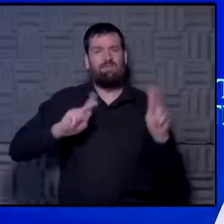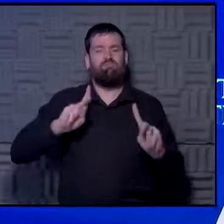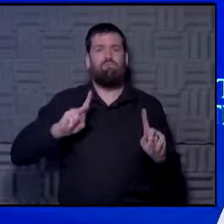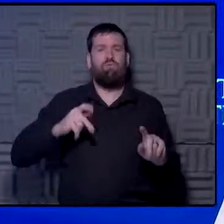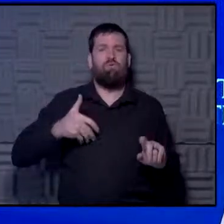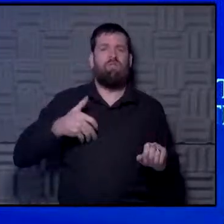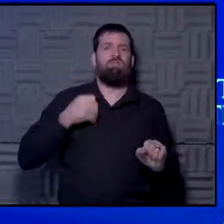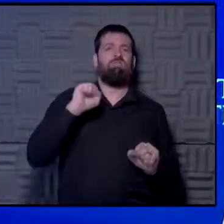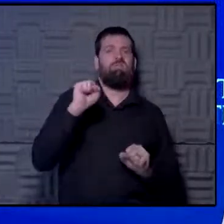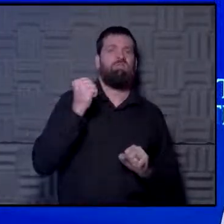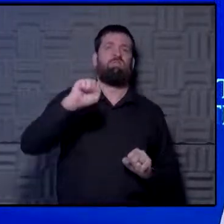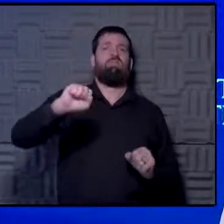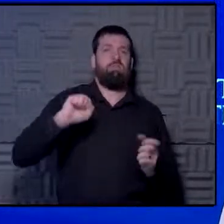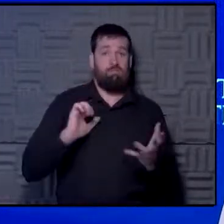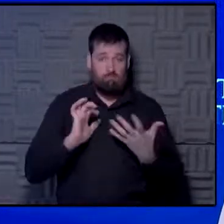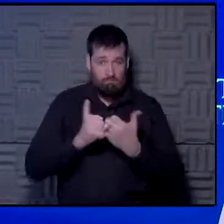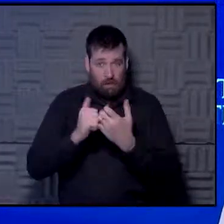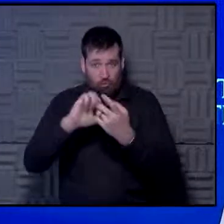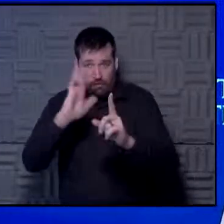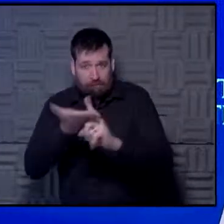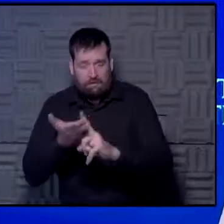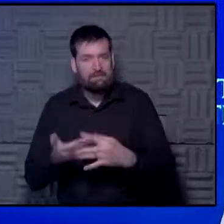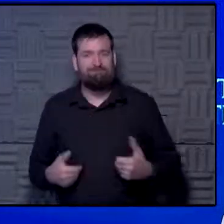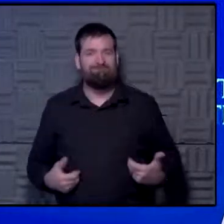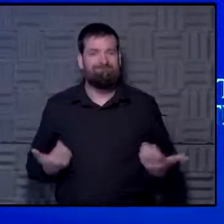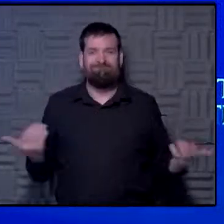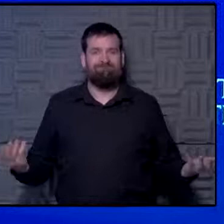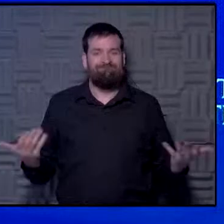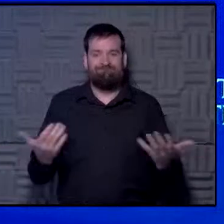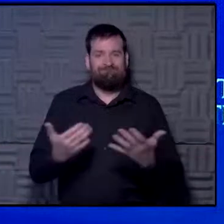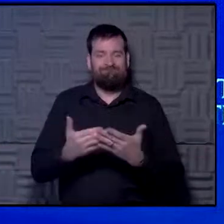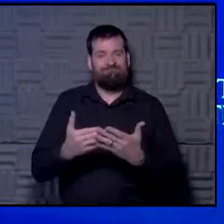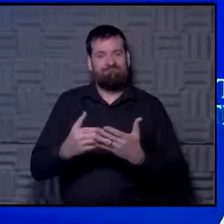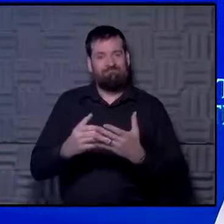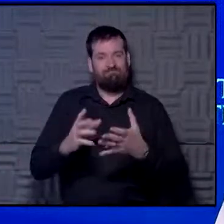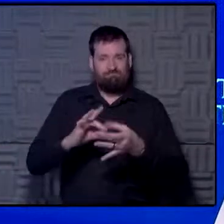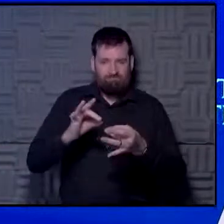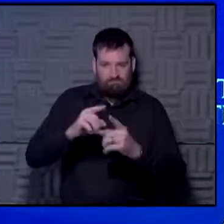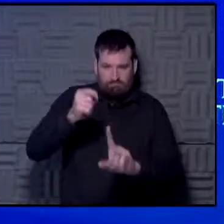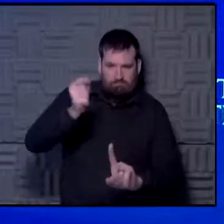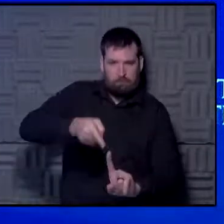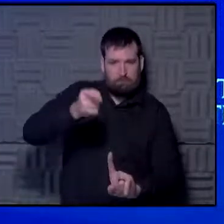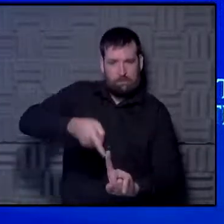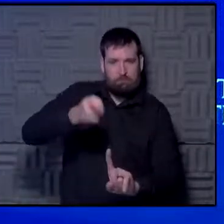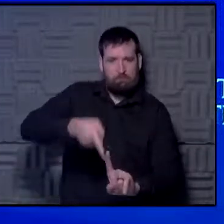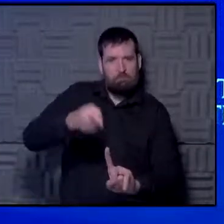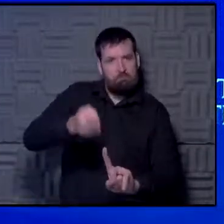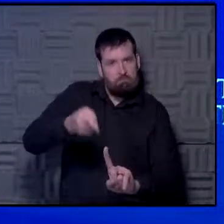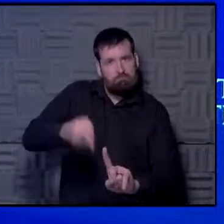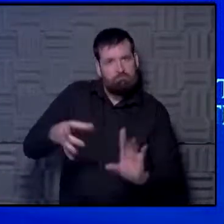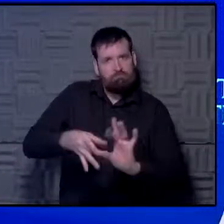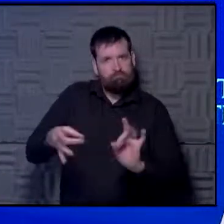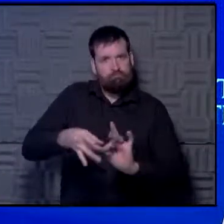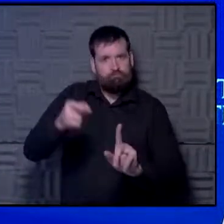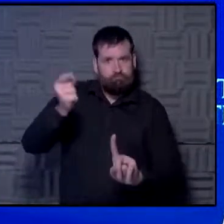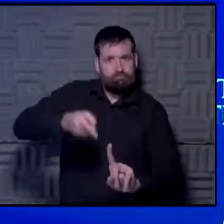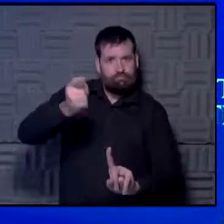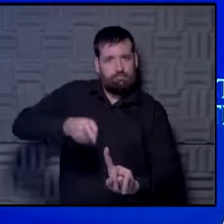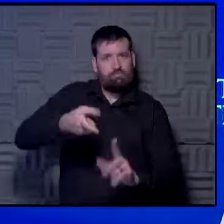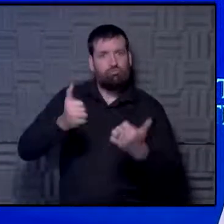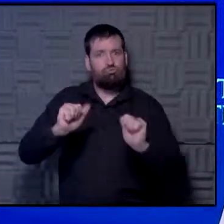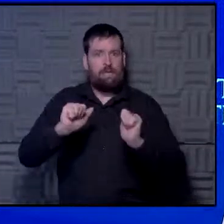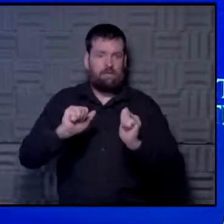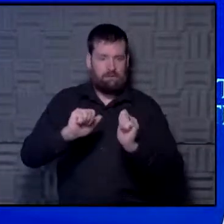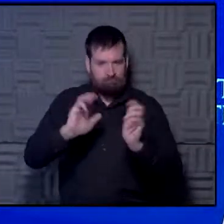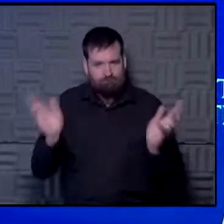know how to convince someone like it other than staying on message, keep pointing it out, and keep trying to get